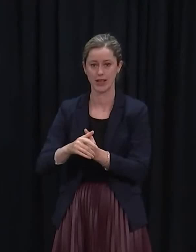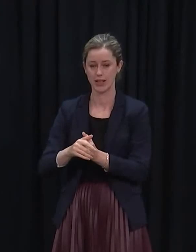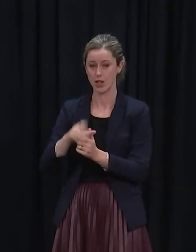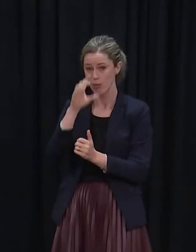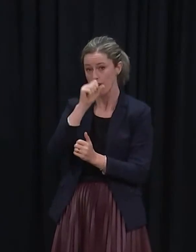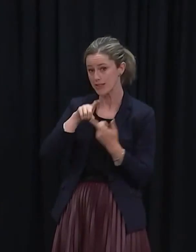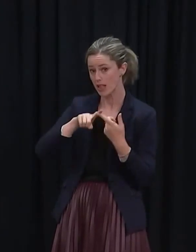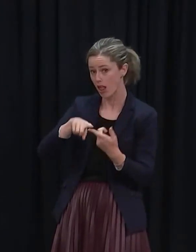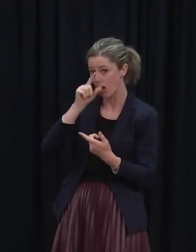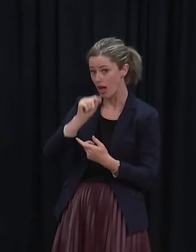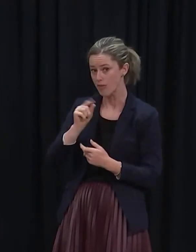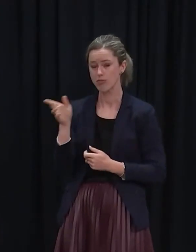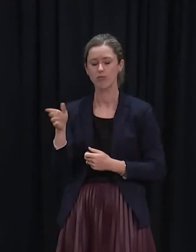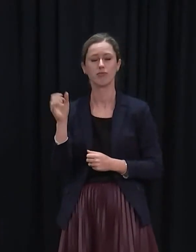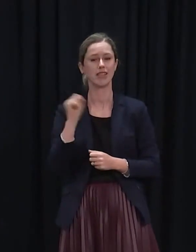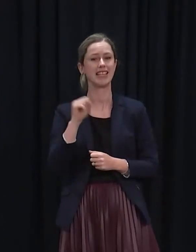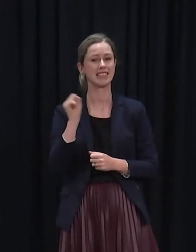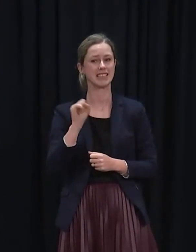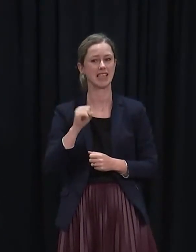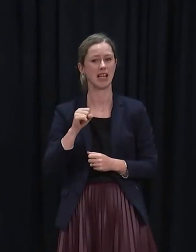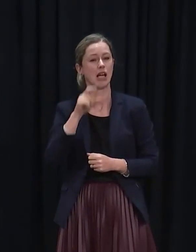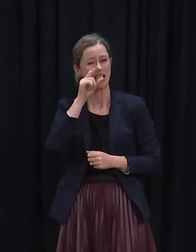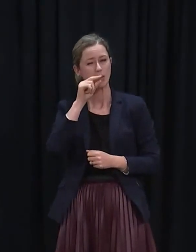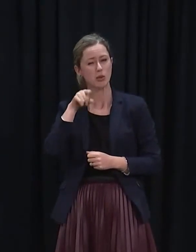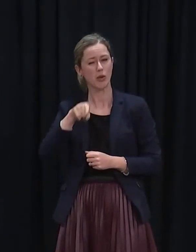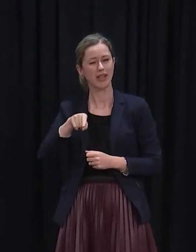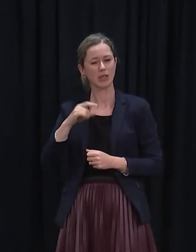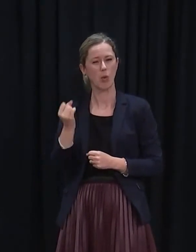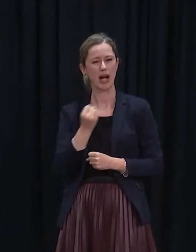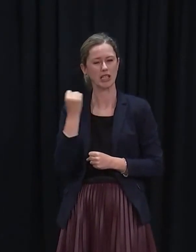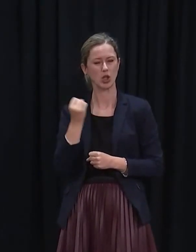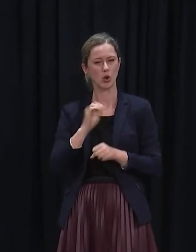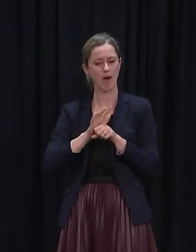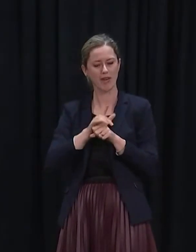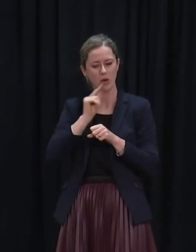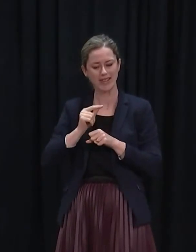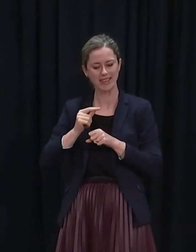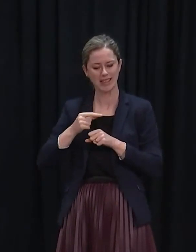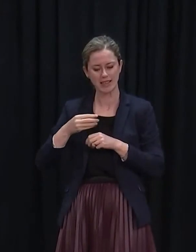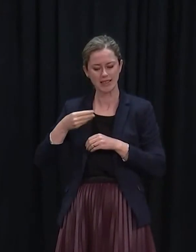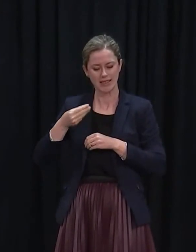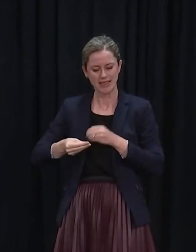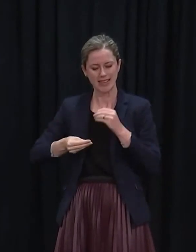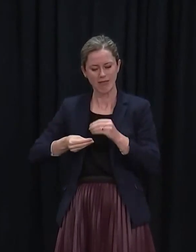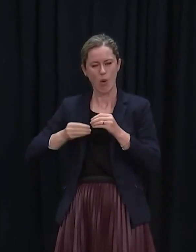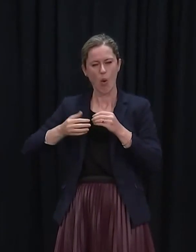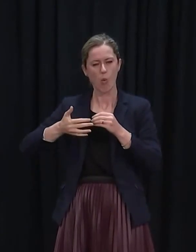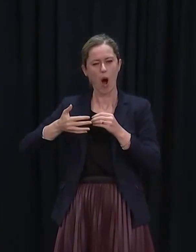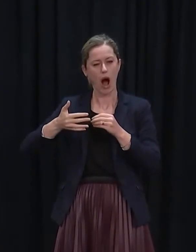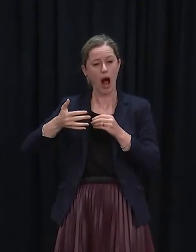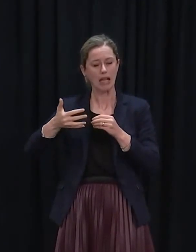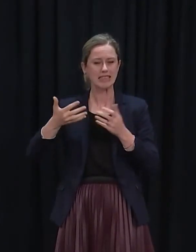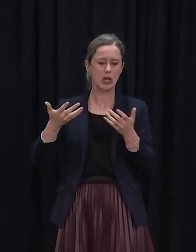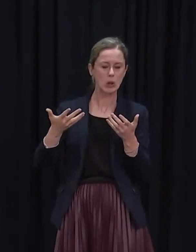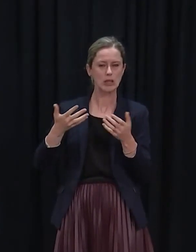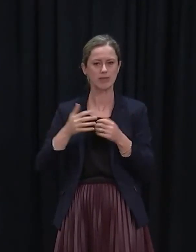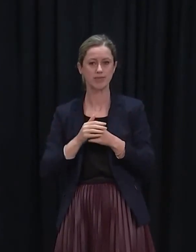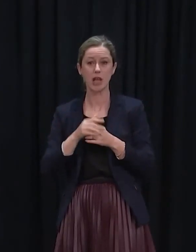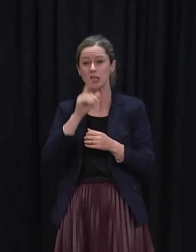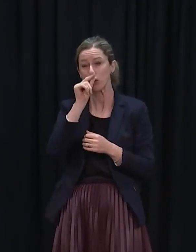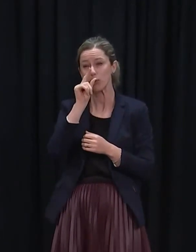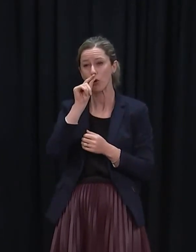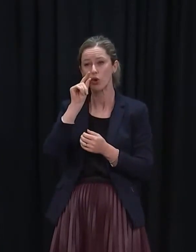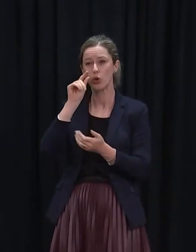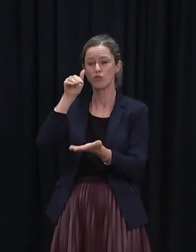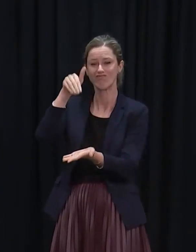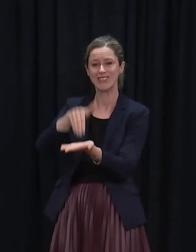indications are that this one could have a long tail to it. So there is a question mark over, it's certainly still possible, it's